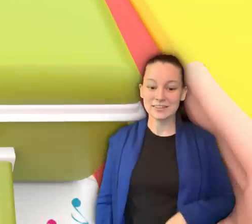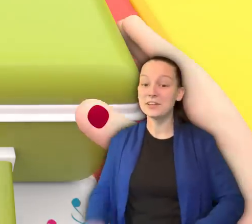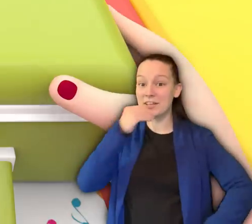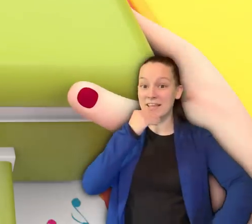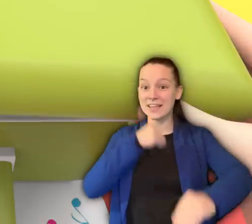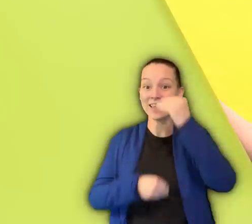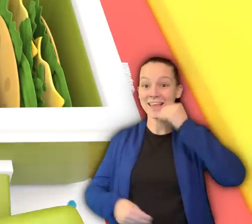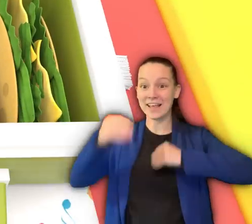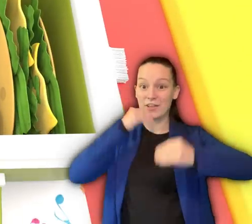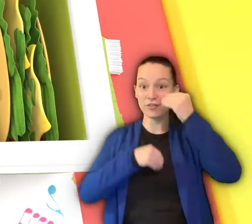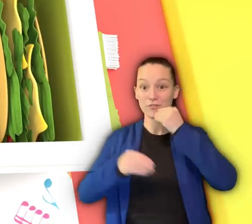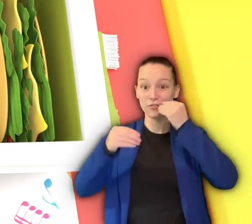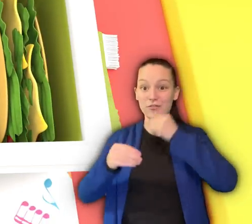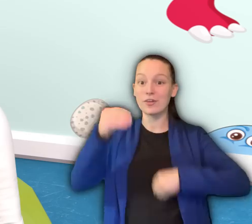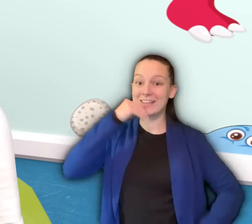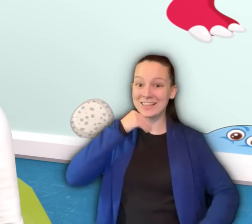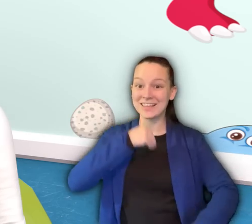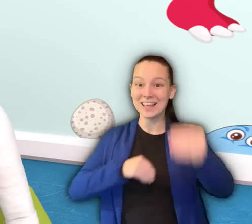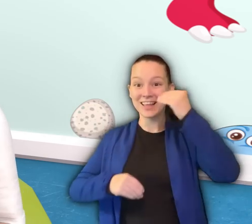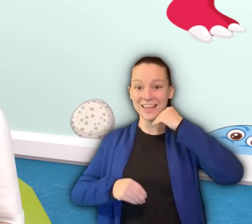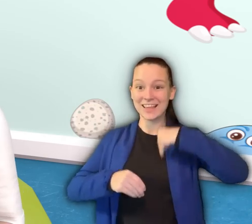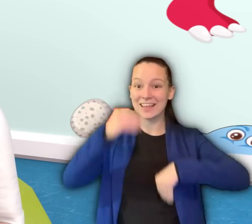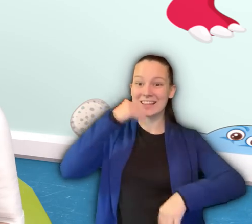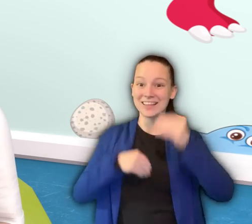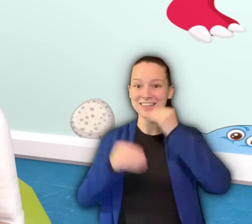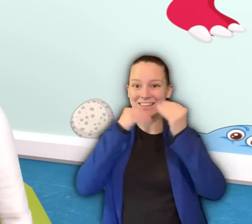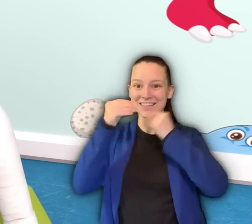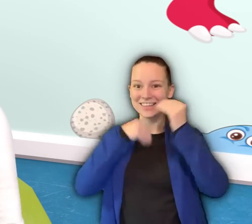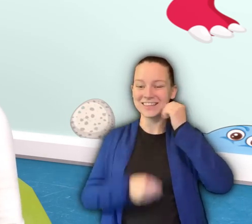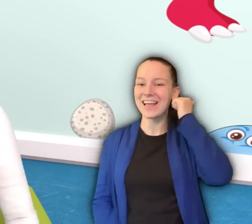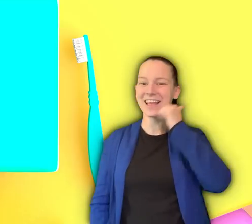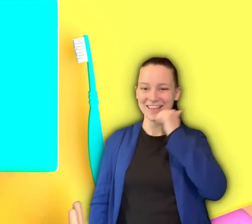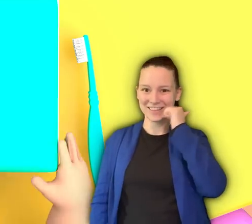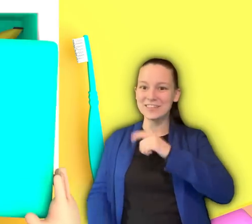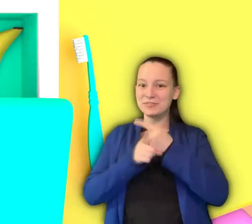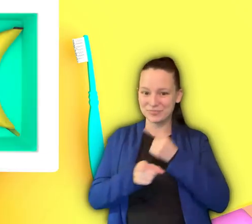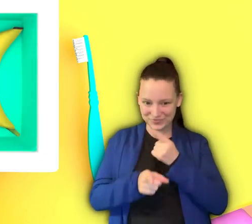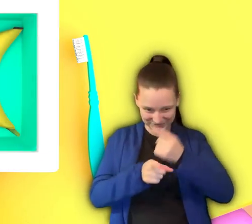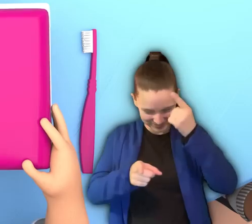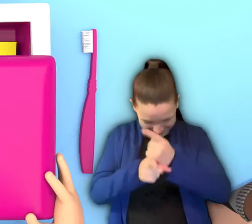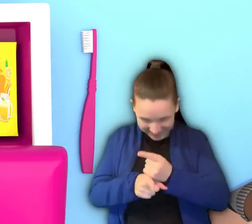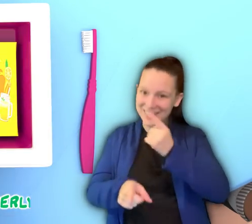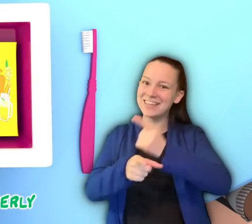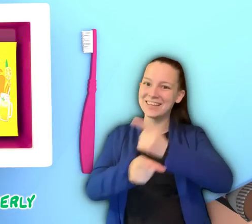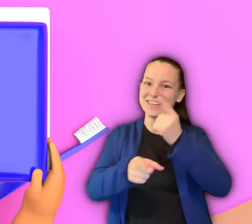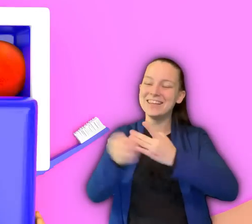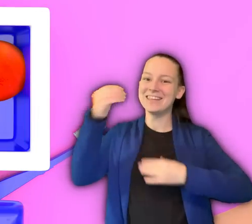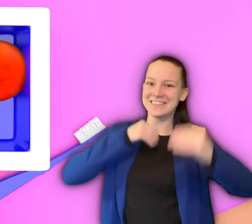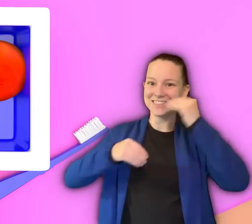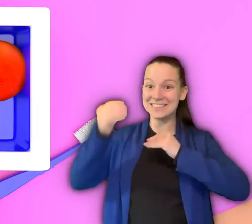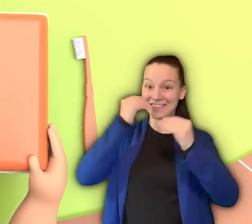eat eat your food eat it every day properly properly properly